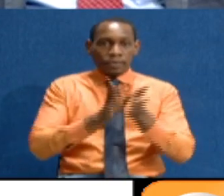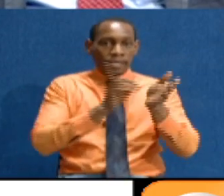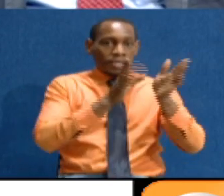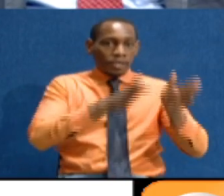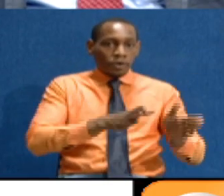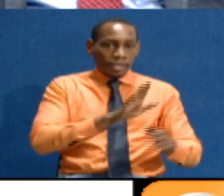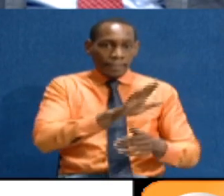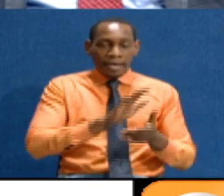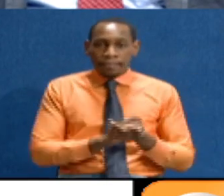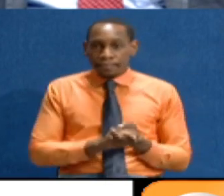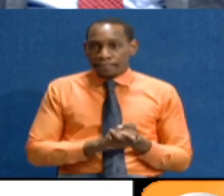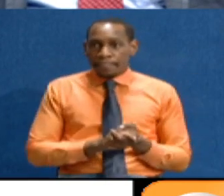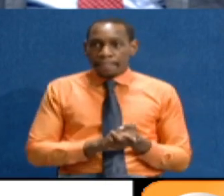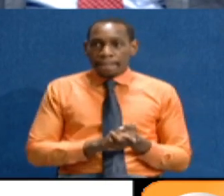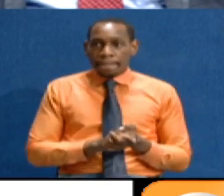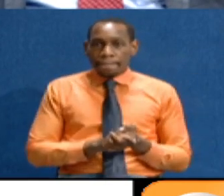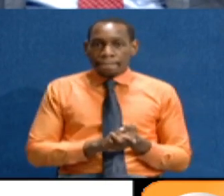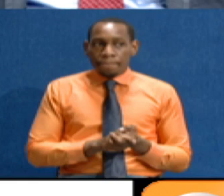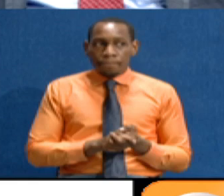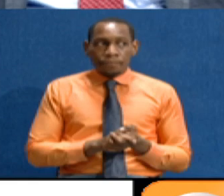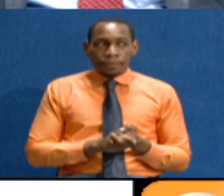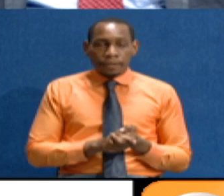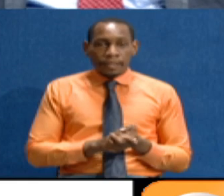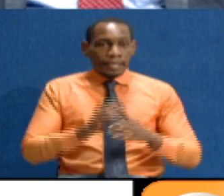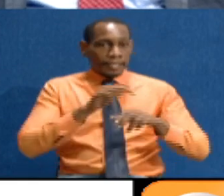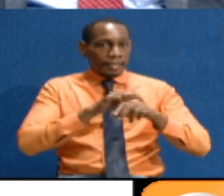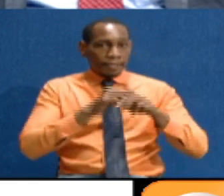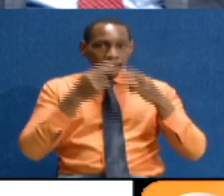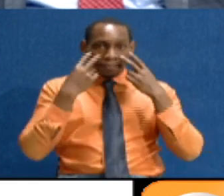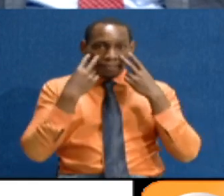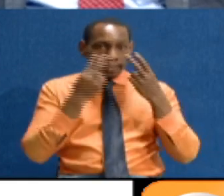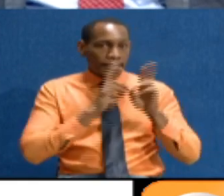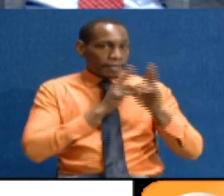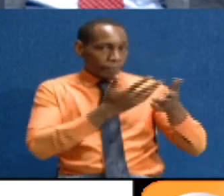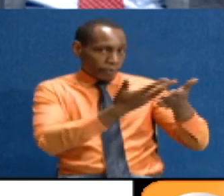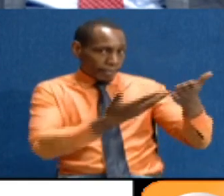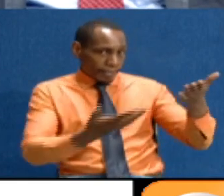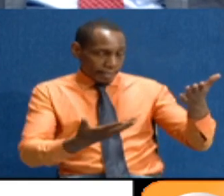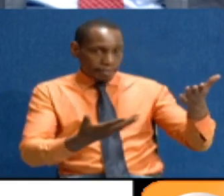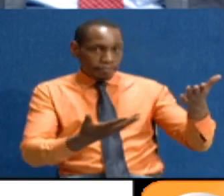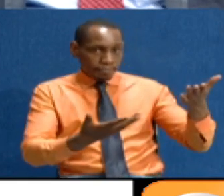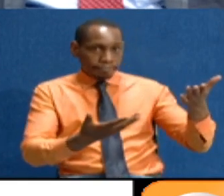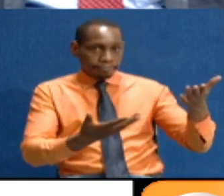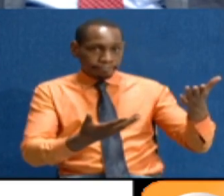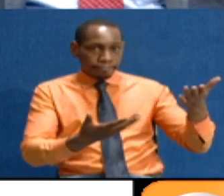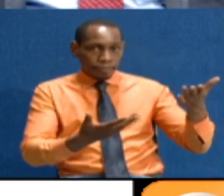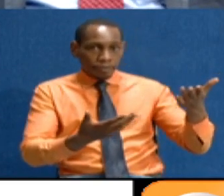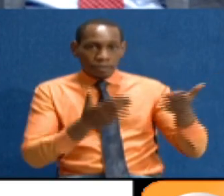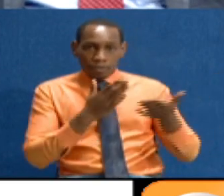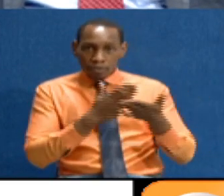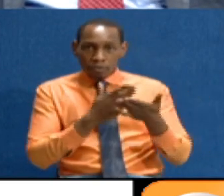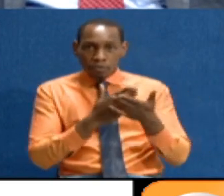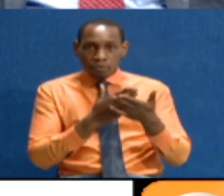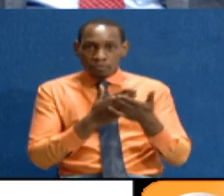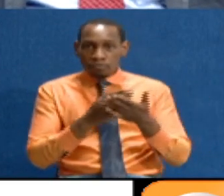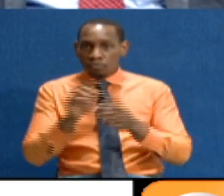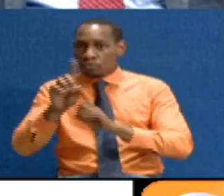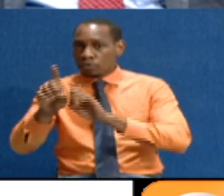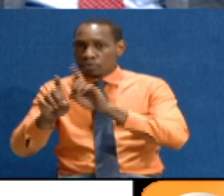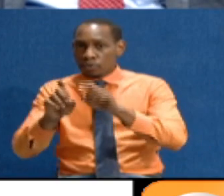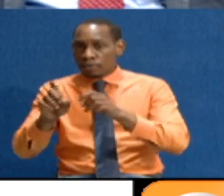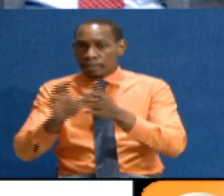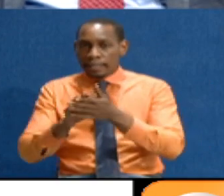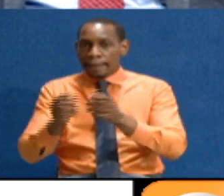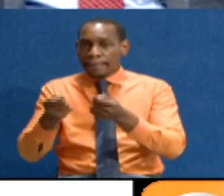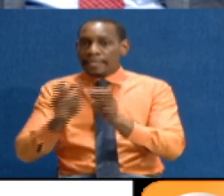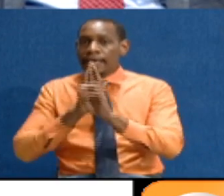Dr. Gidua. In terms of when you look at these reports, and I just did almost an amateur poll of some of the